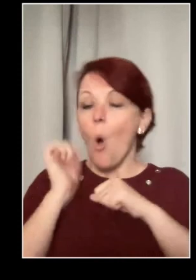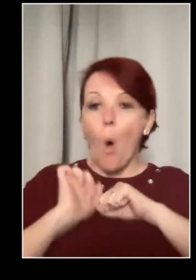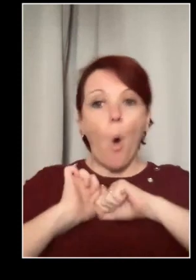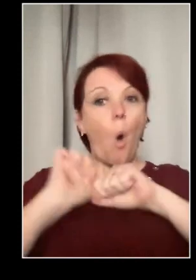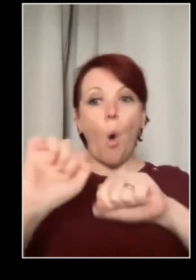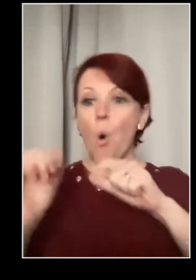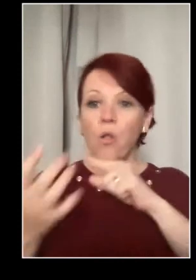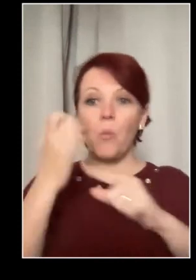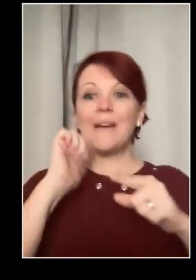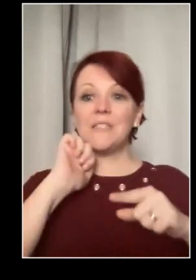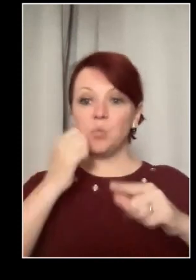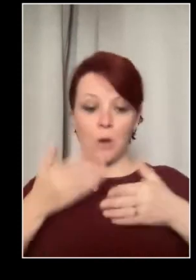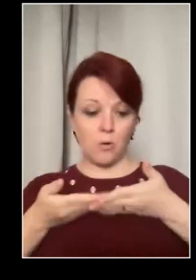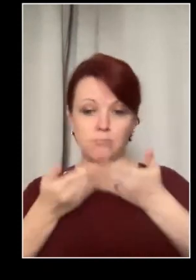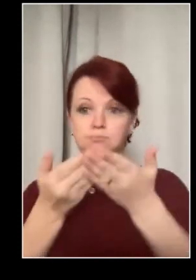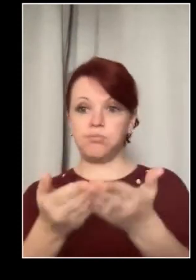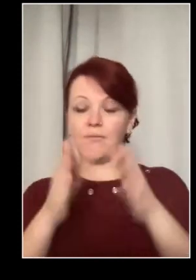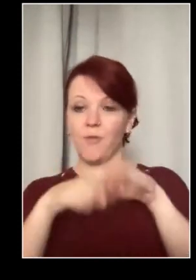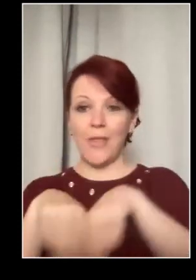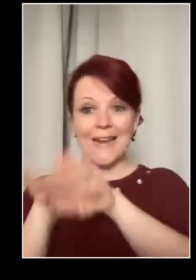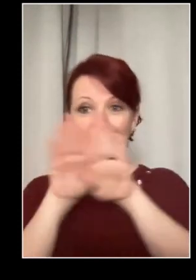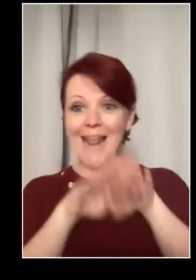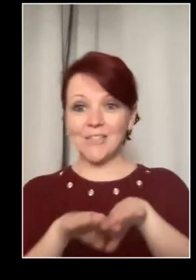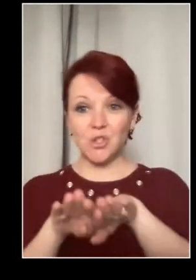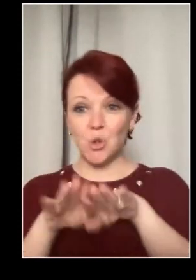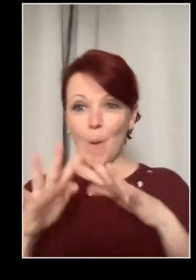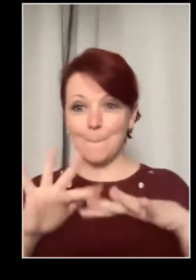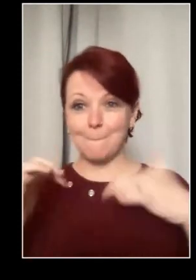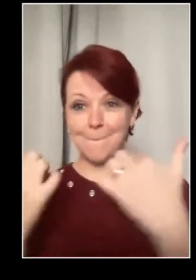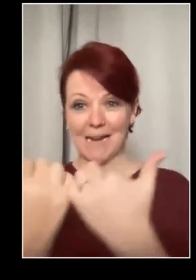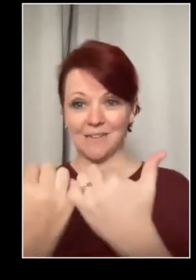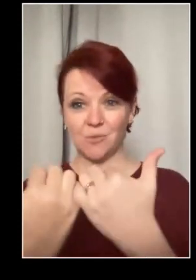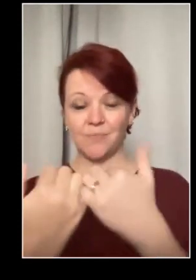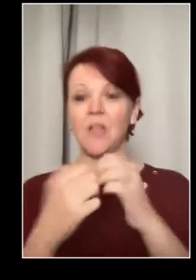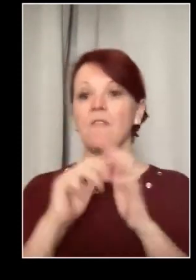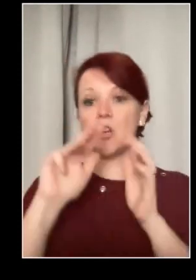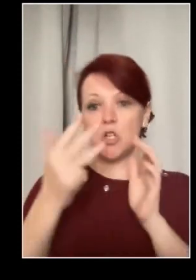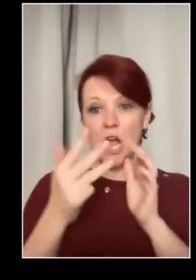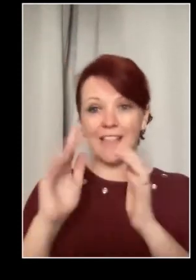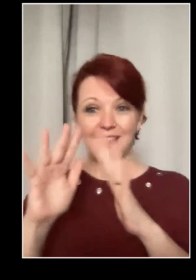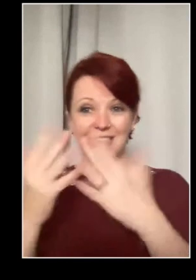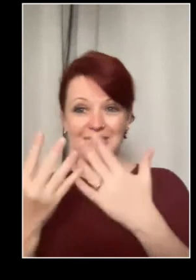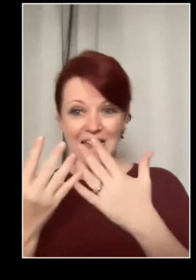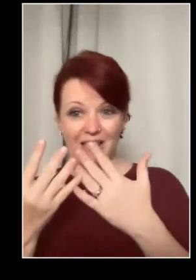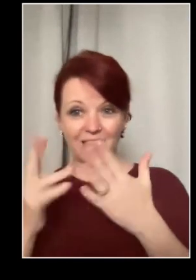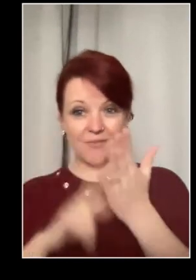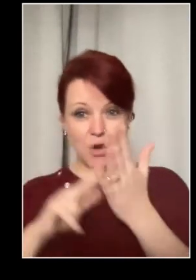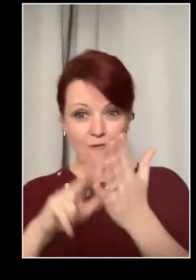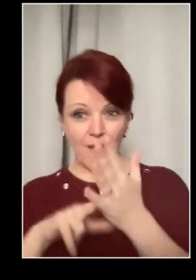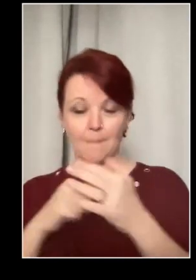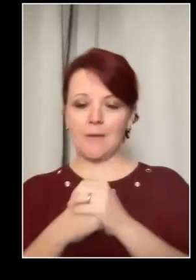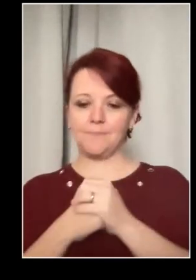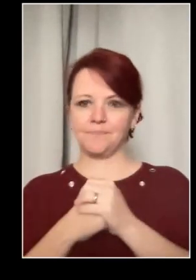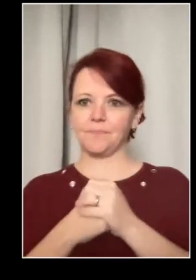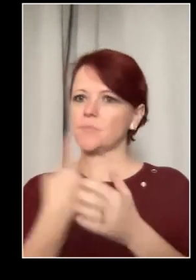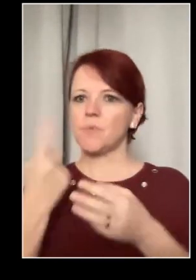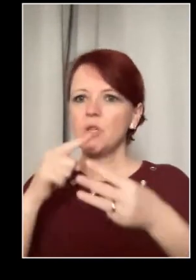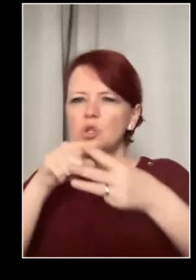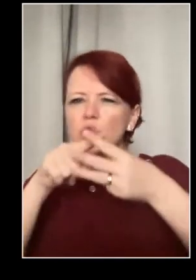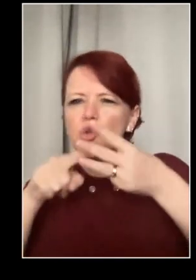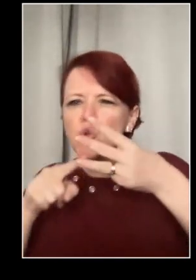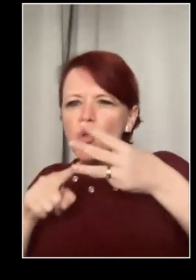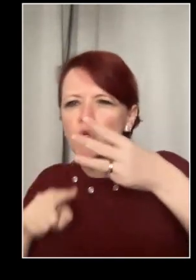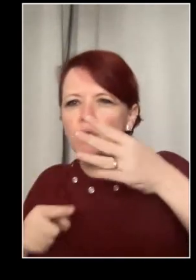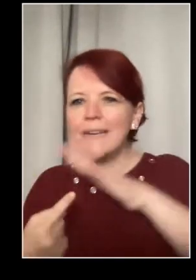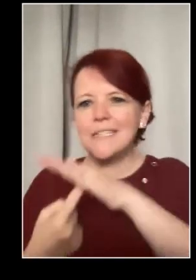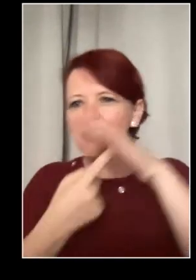national judging panels being held on the 9th and 10th of November. The top three from each category will be invited to attend the national final on